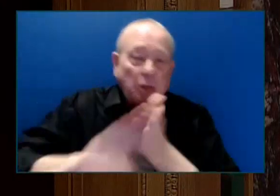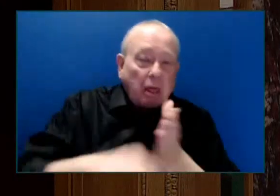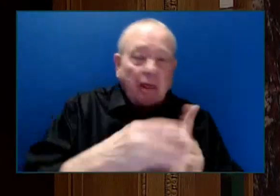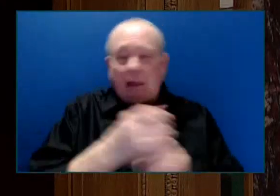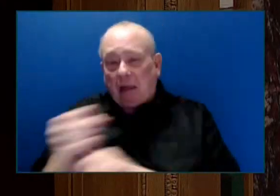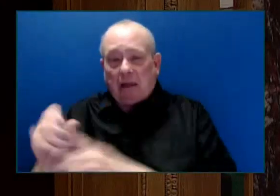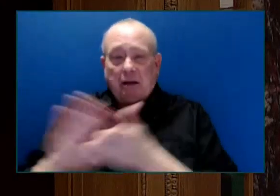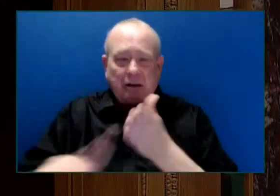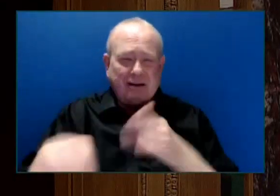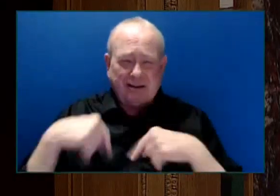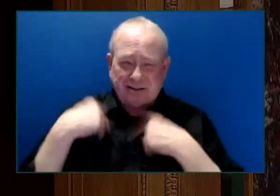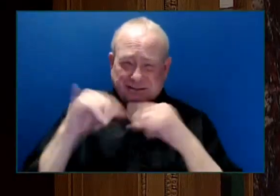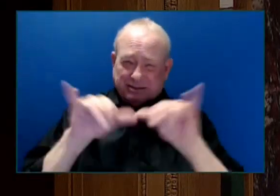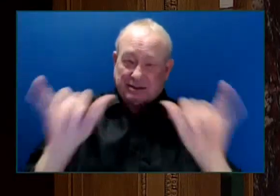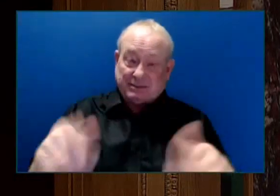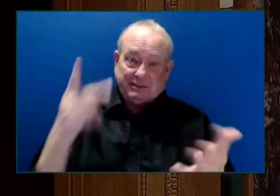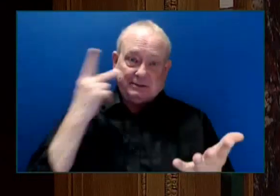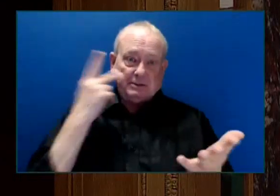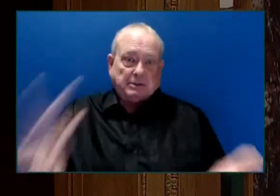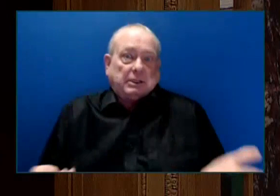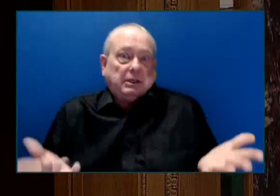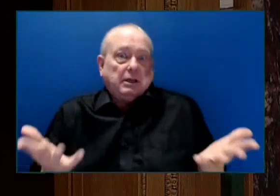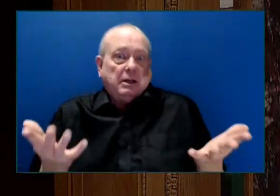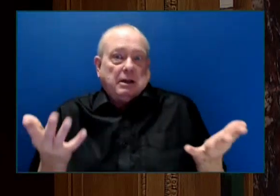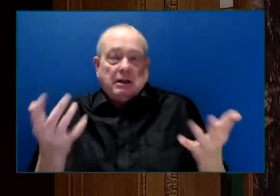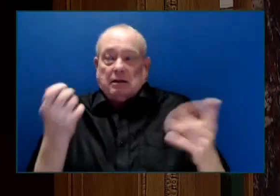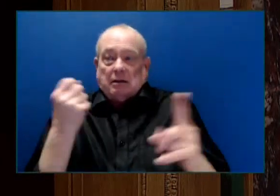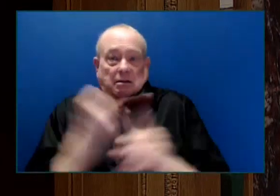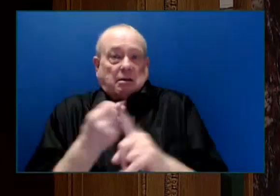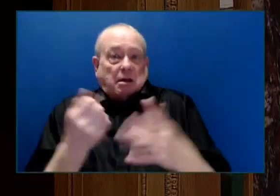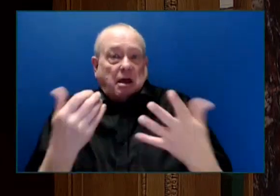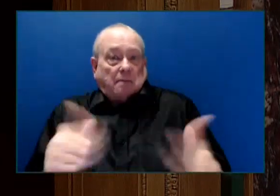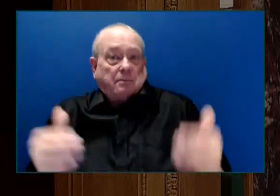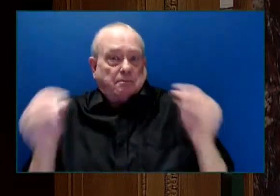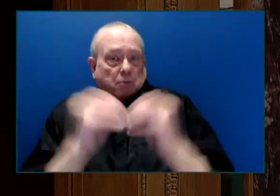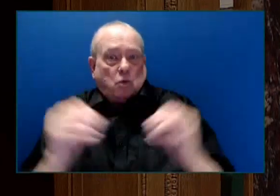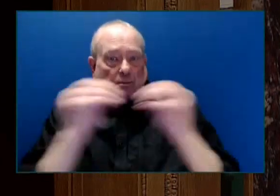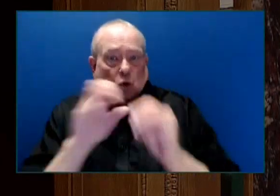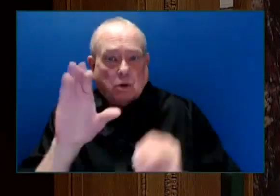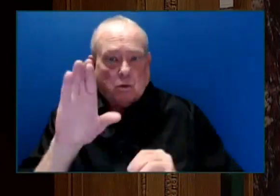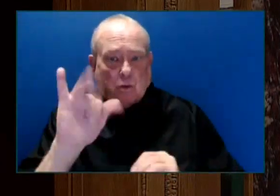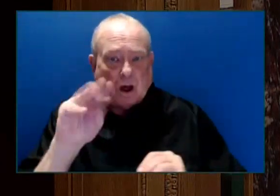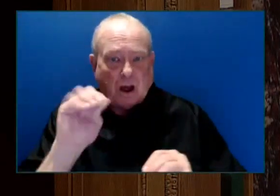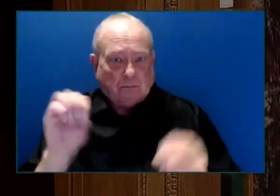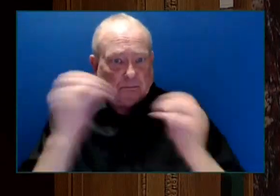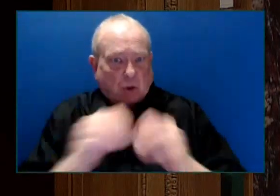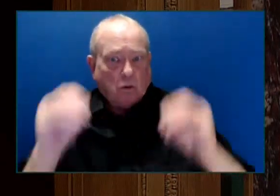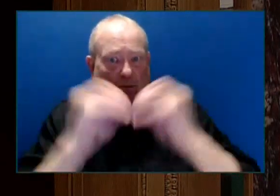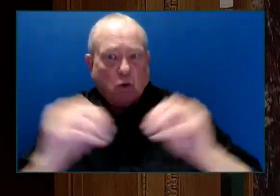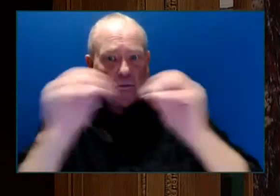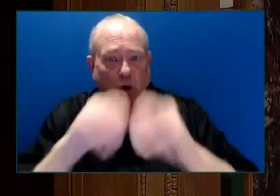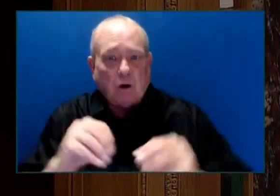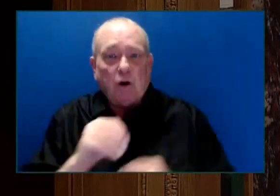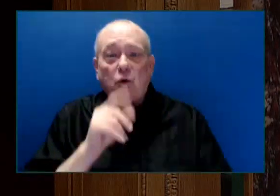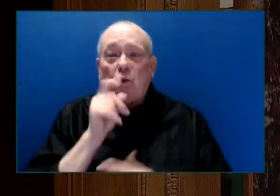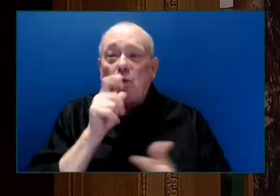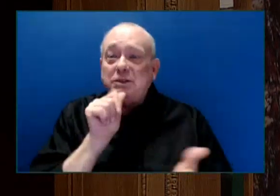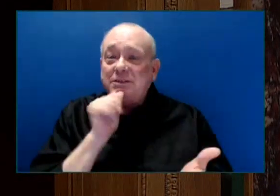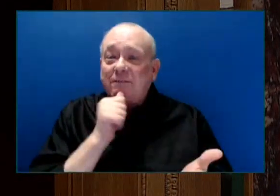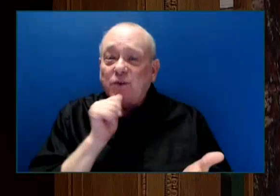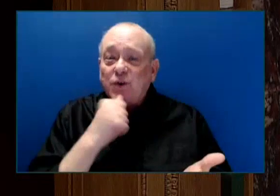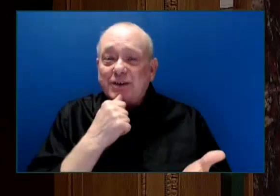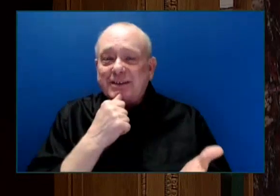Mr. Speaker, innocent victims are paying the price. No one believes the